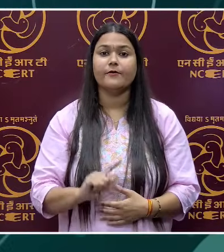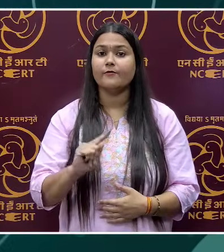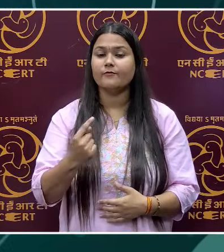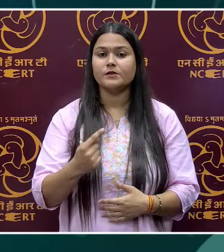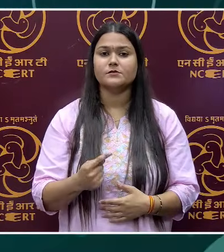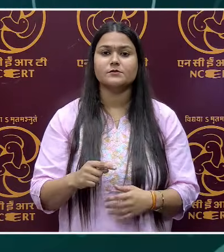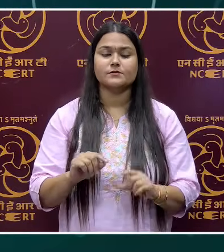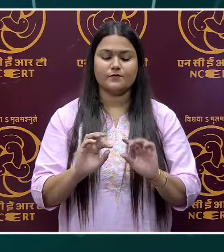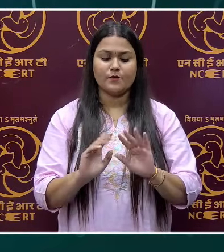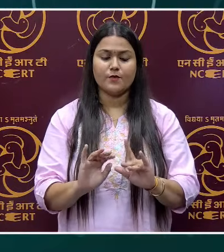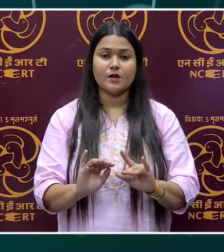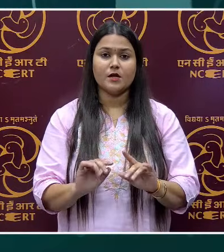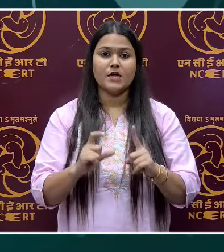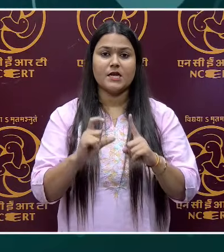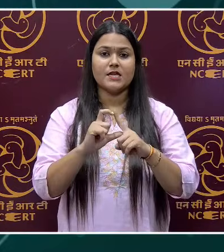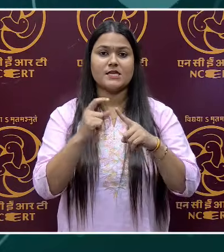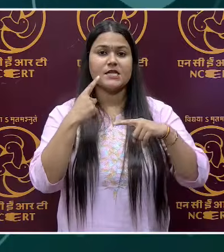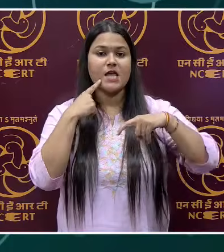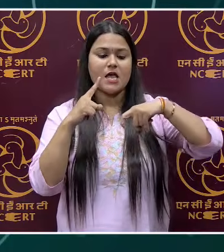have to write